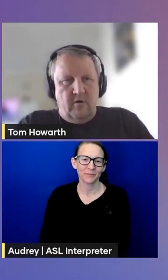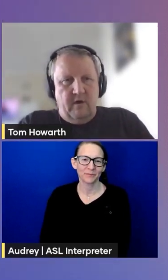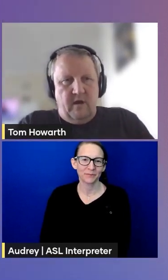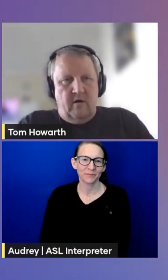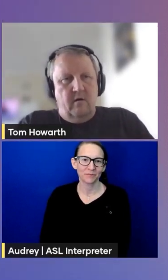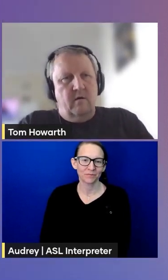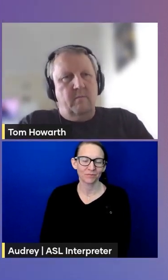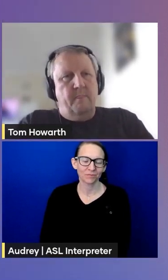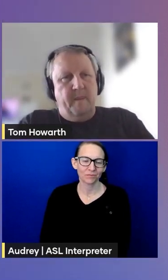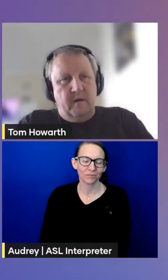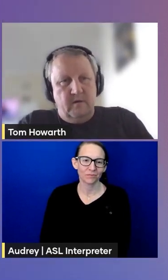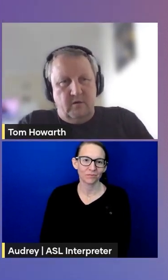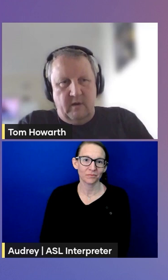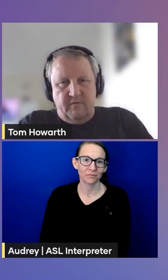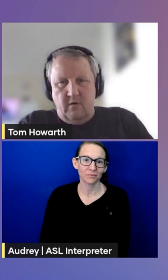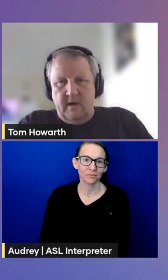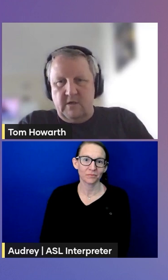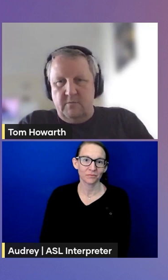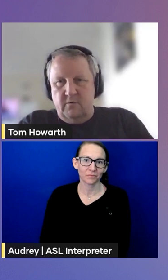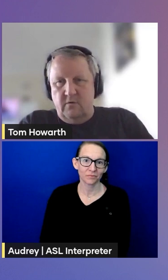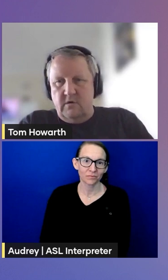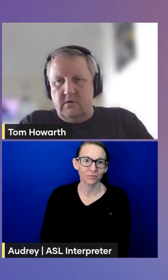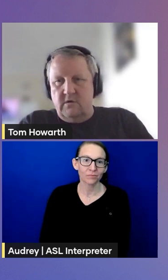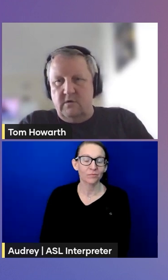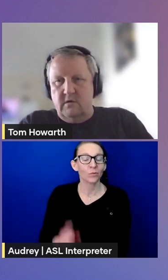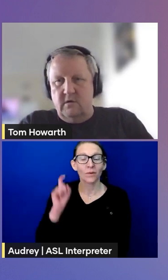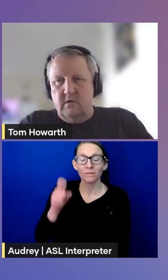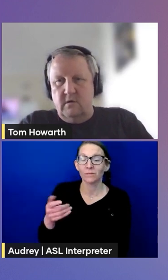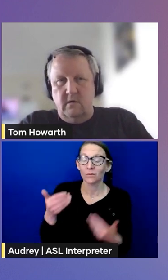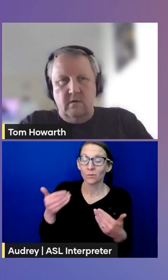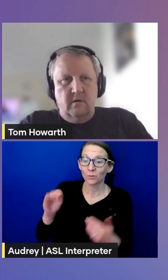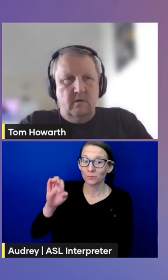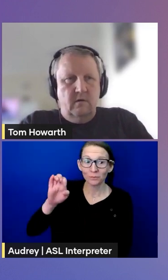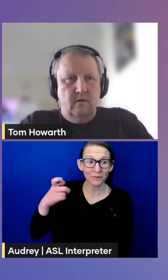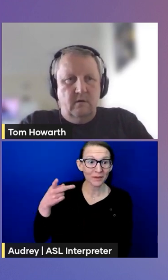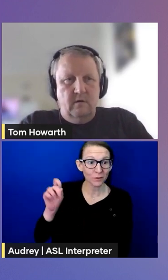and we create our, so we have to go export.